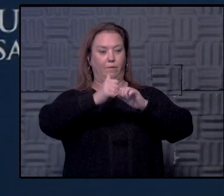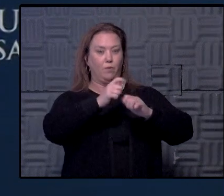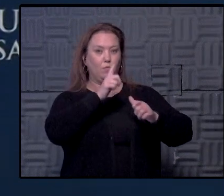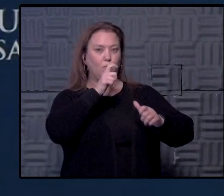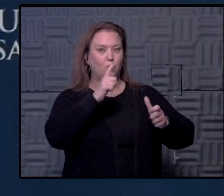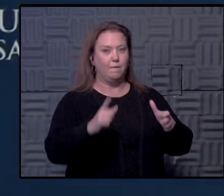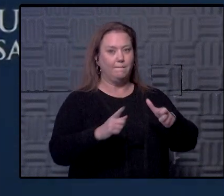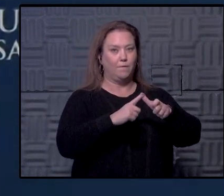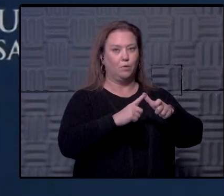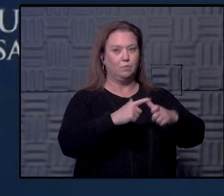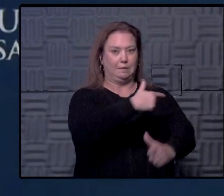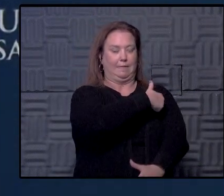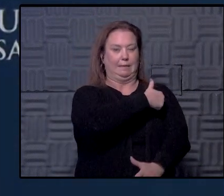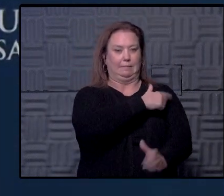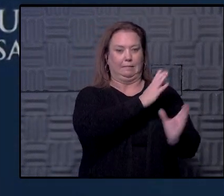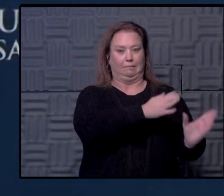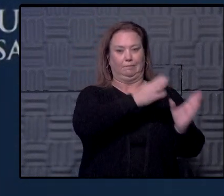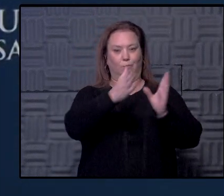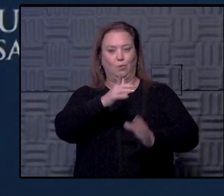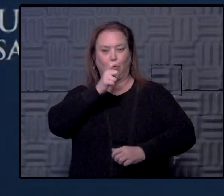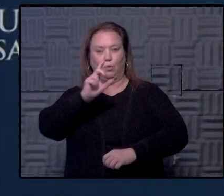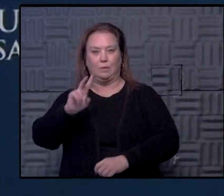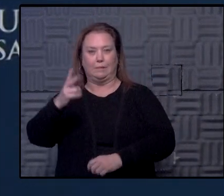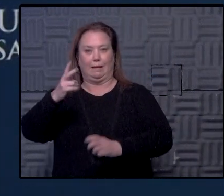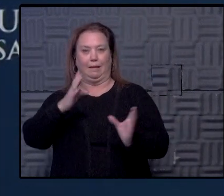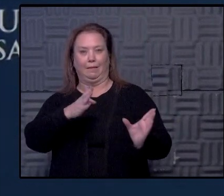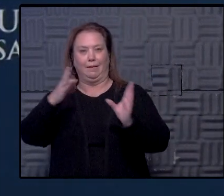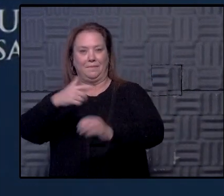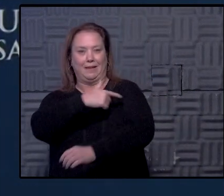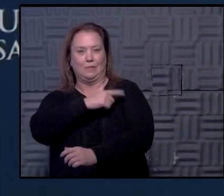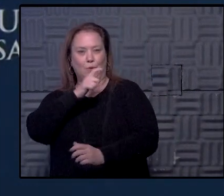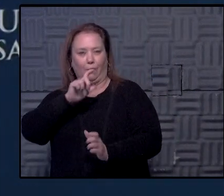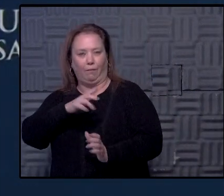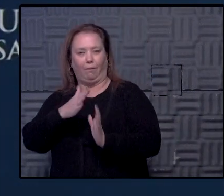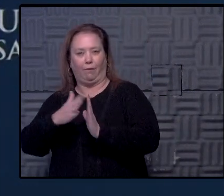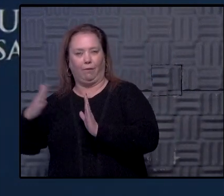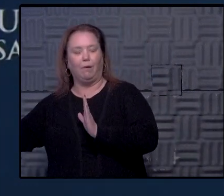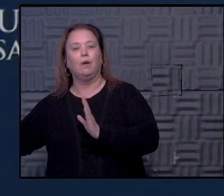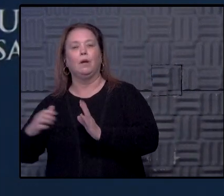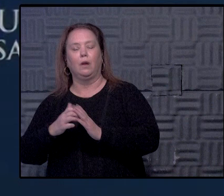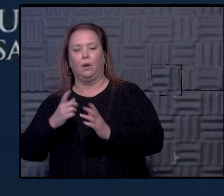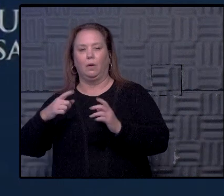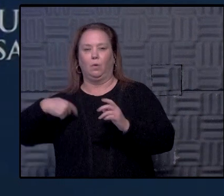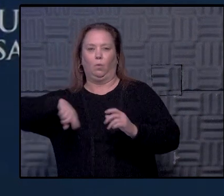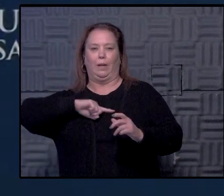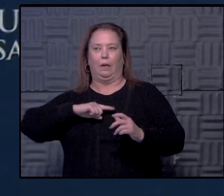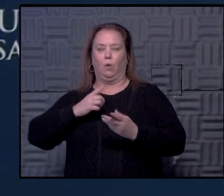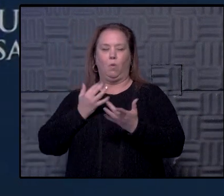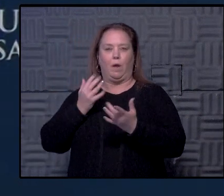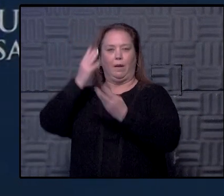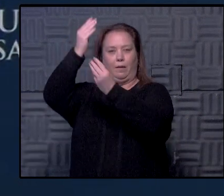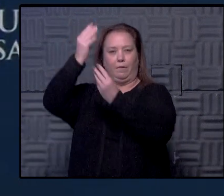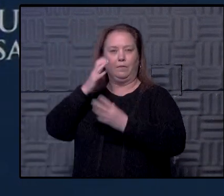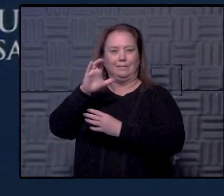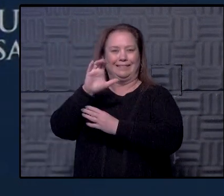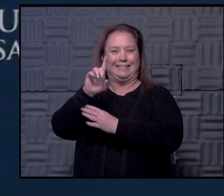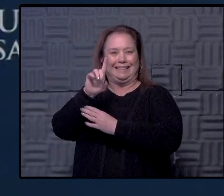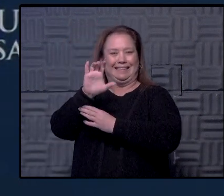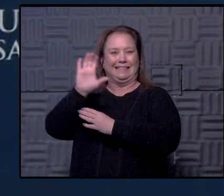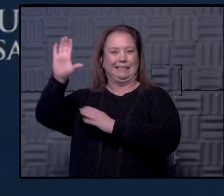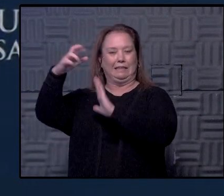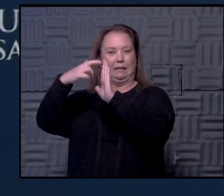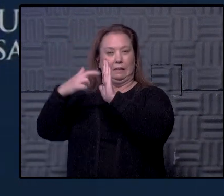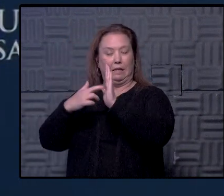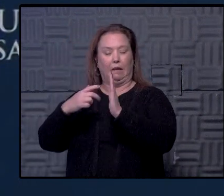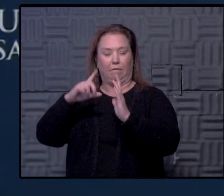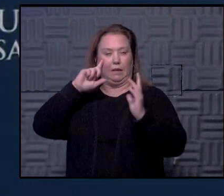distribution. And I think, as I think Dana maybe mentioned before, we still have some additional guidance that we're waiting on from the CDC in regards to what